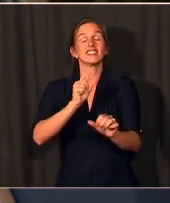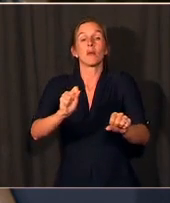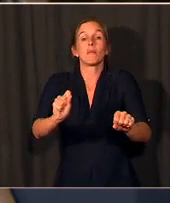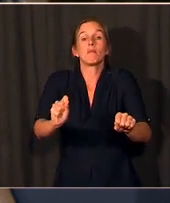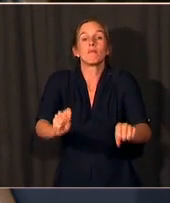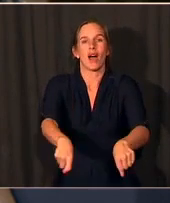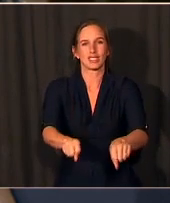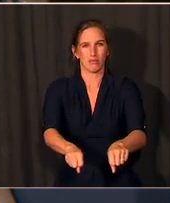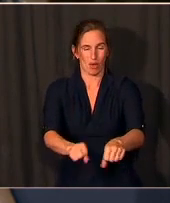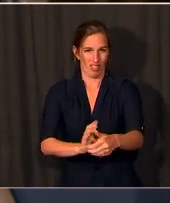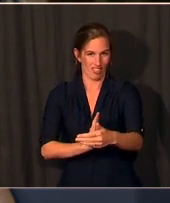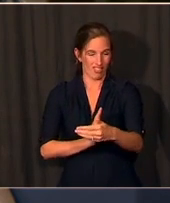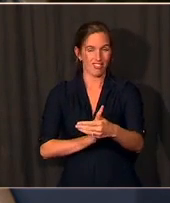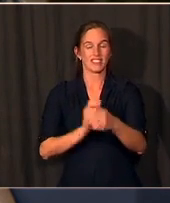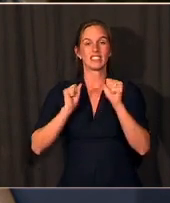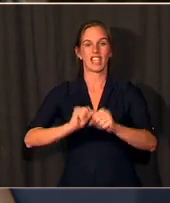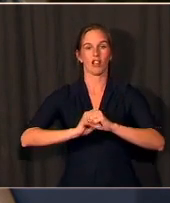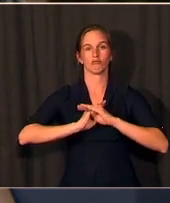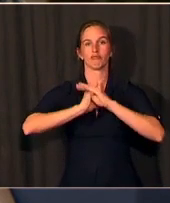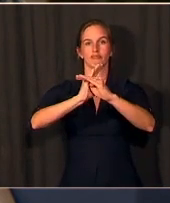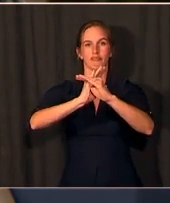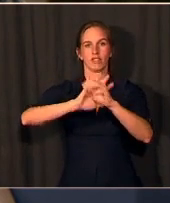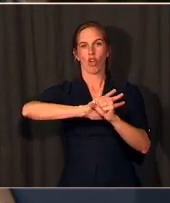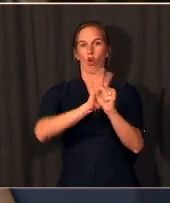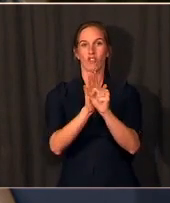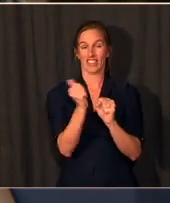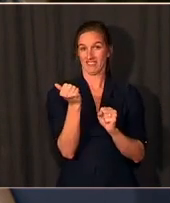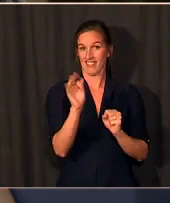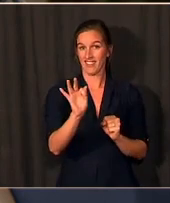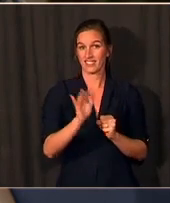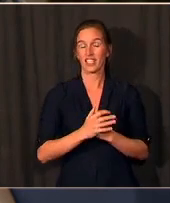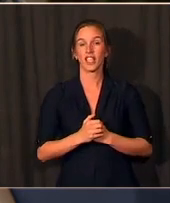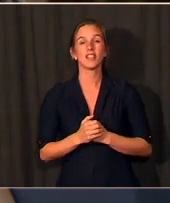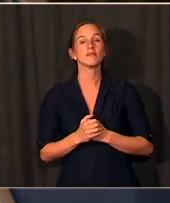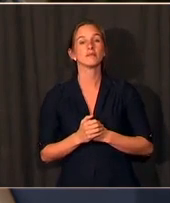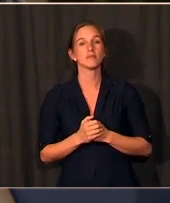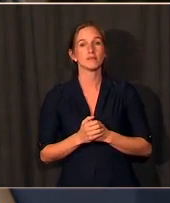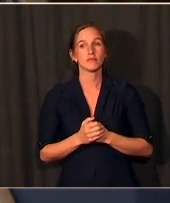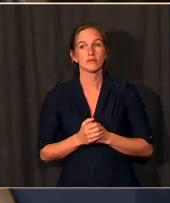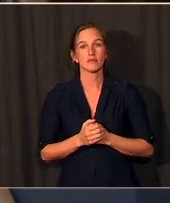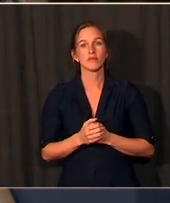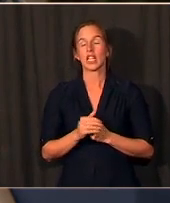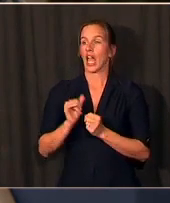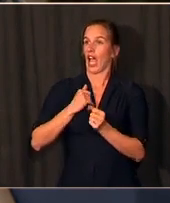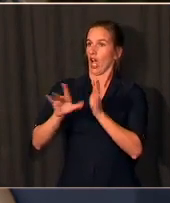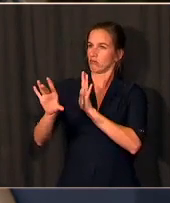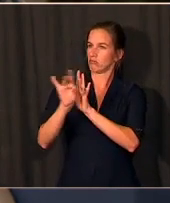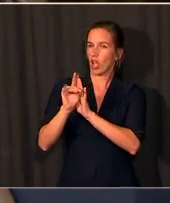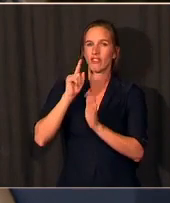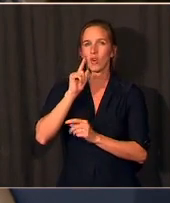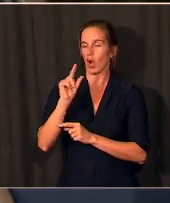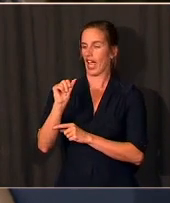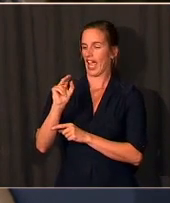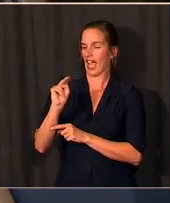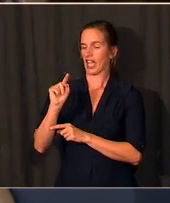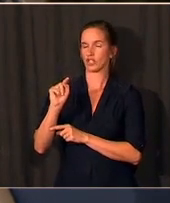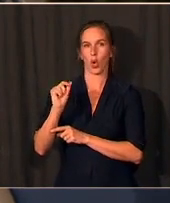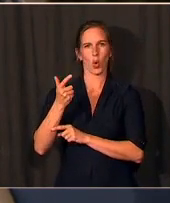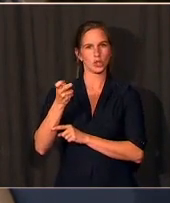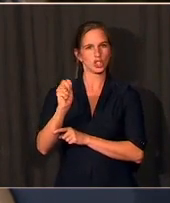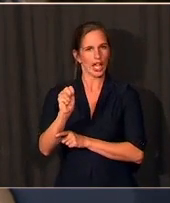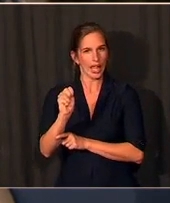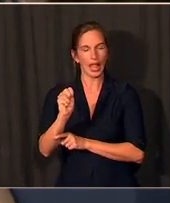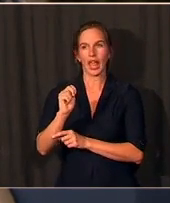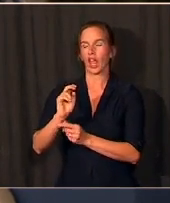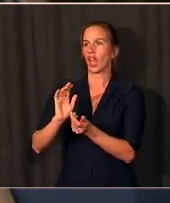against COVID-19, that the kind of choices we have made in terms of the antigen selected was